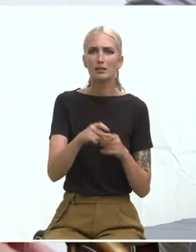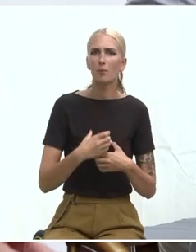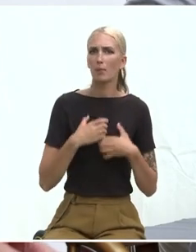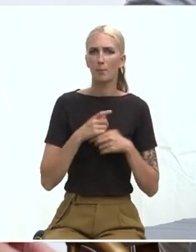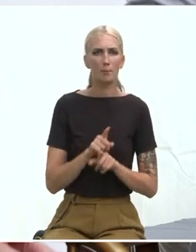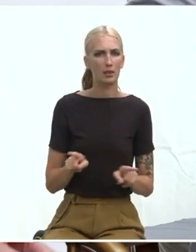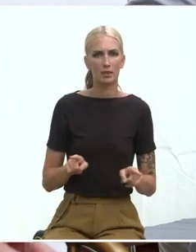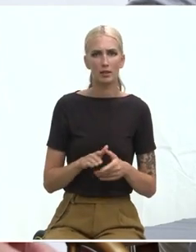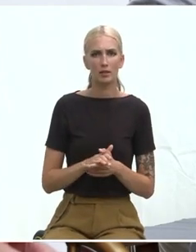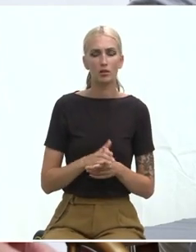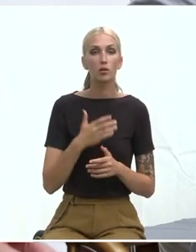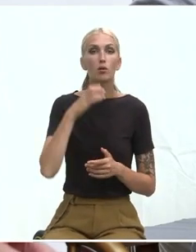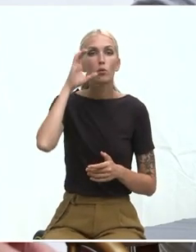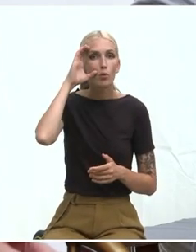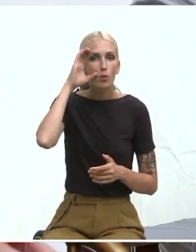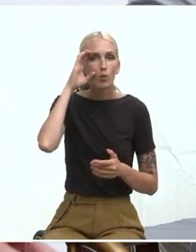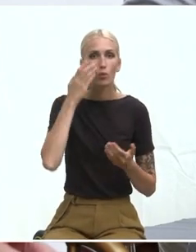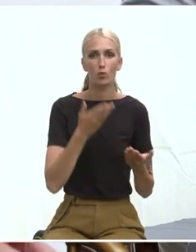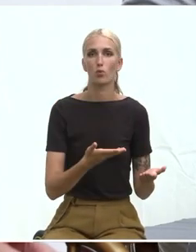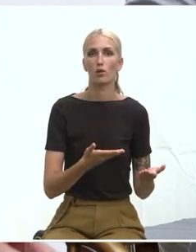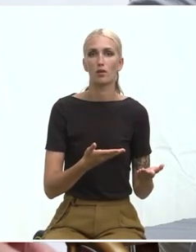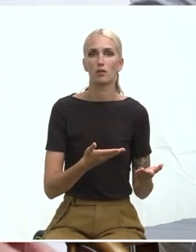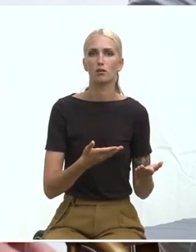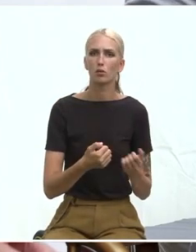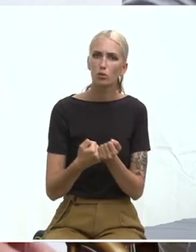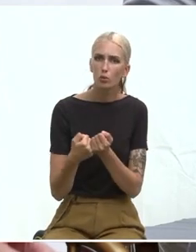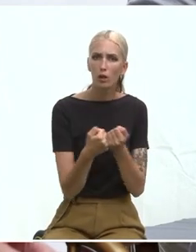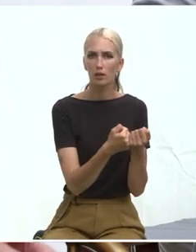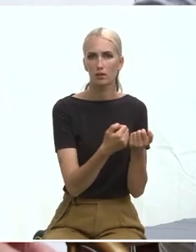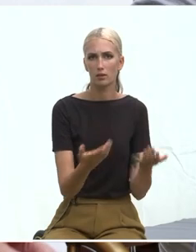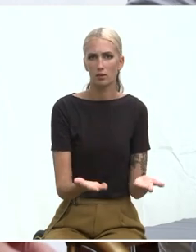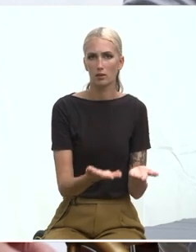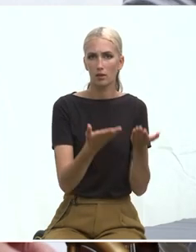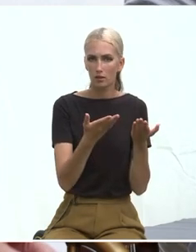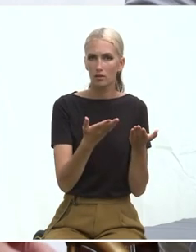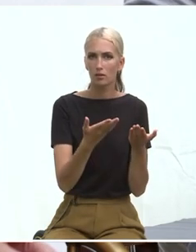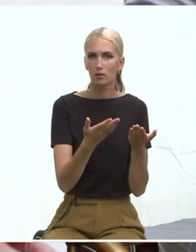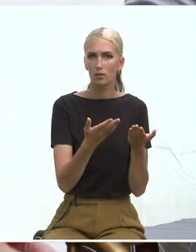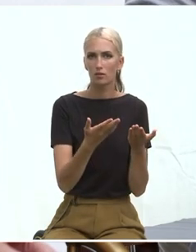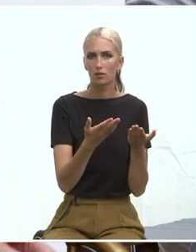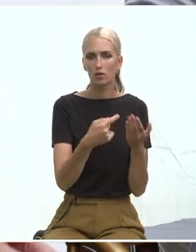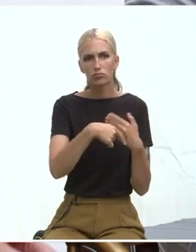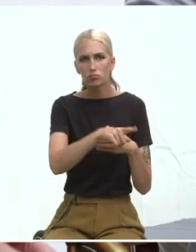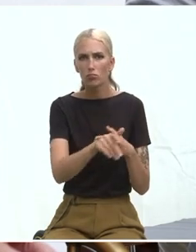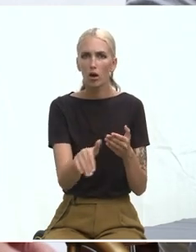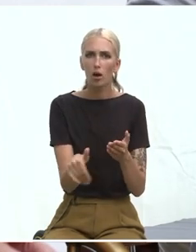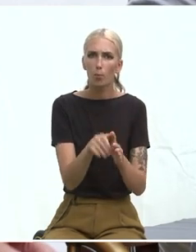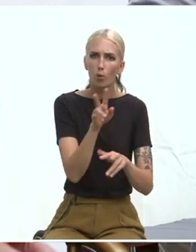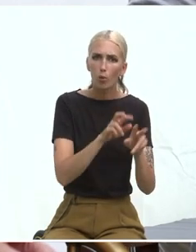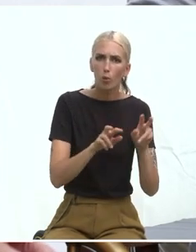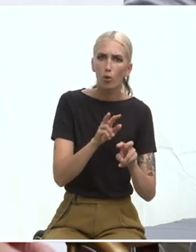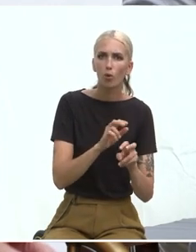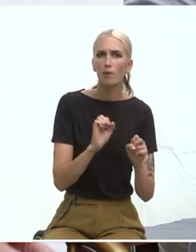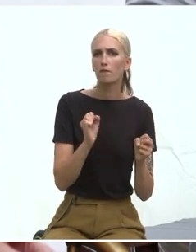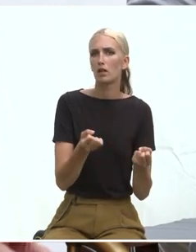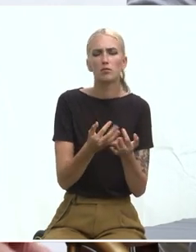Listen and encourage him to seek whatever help or